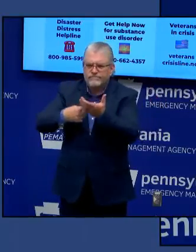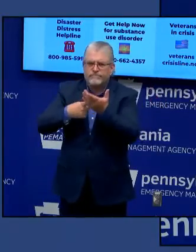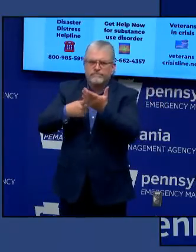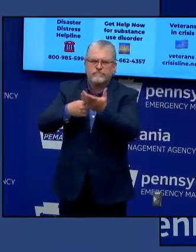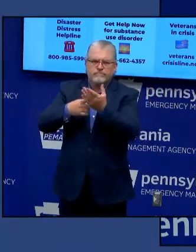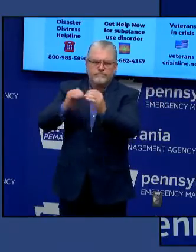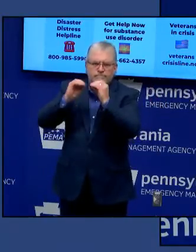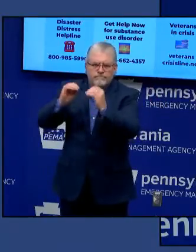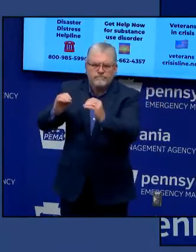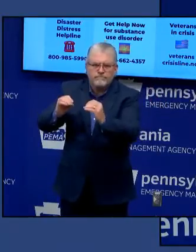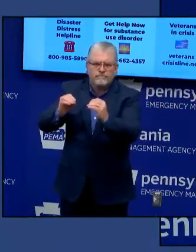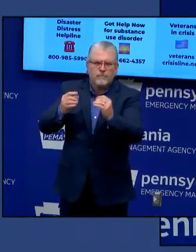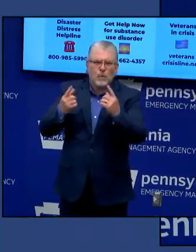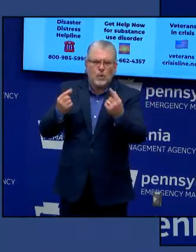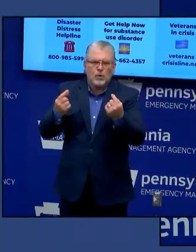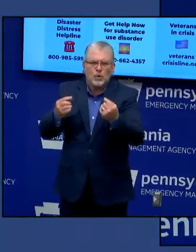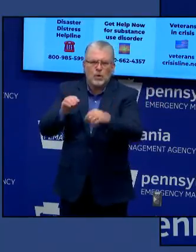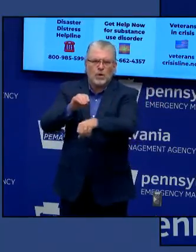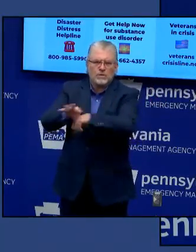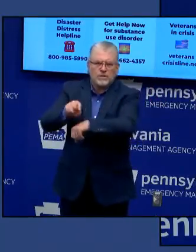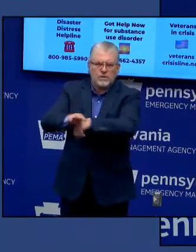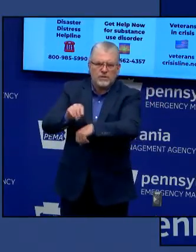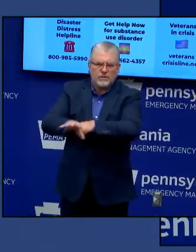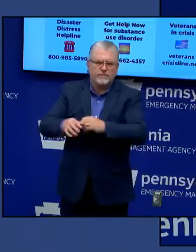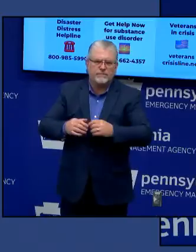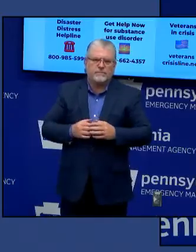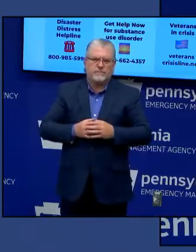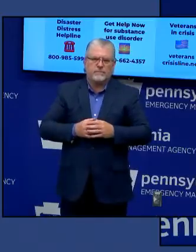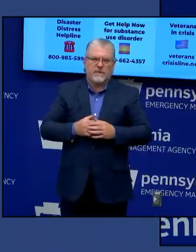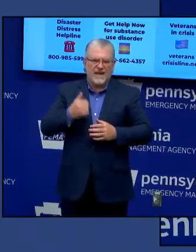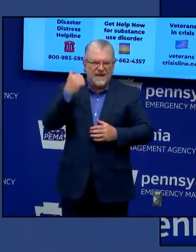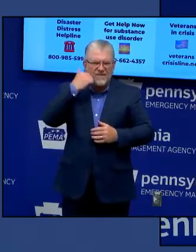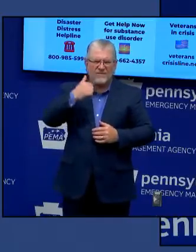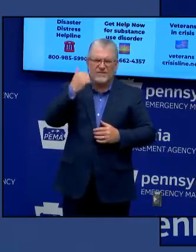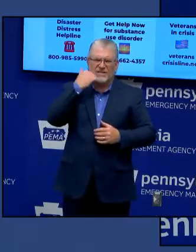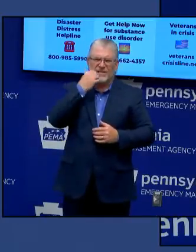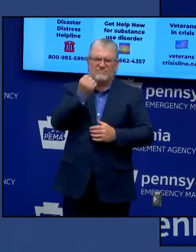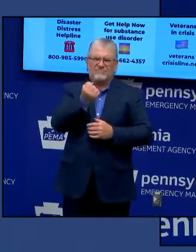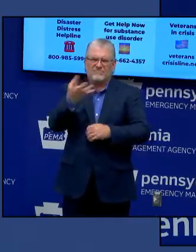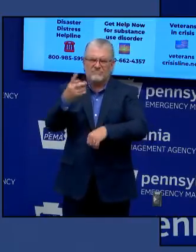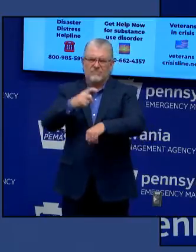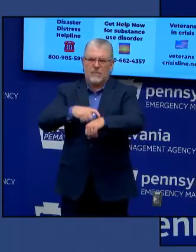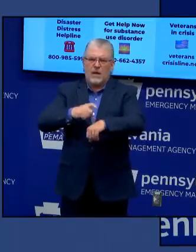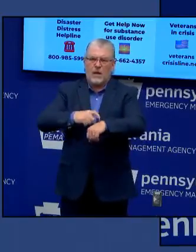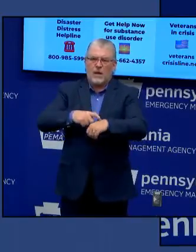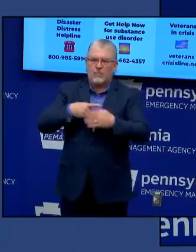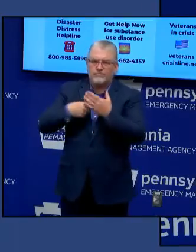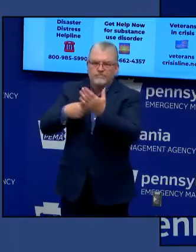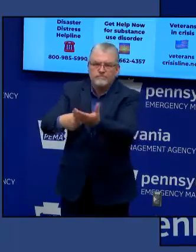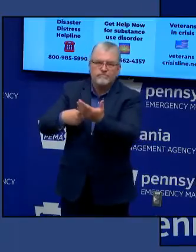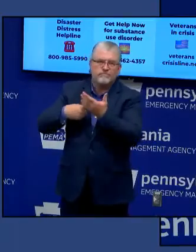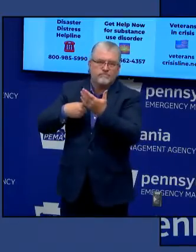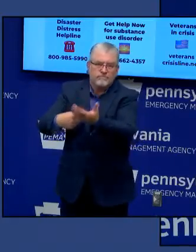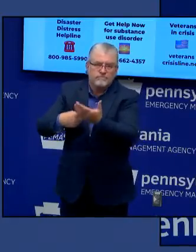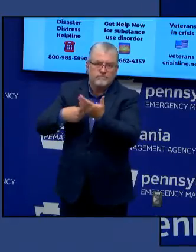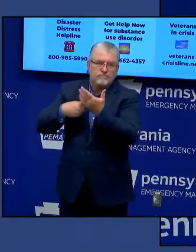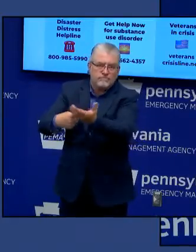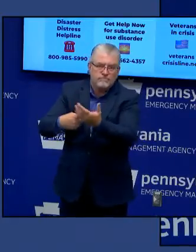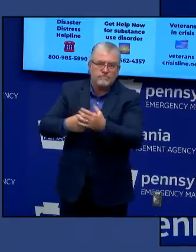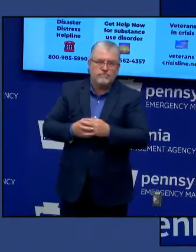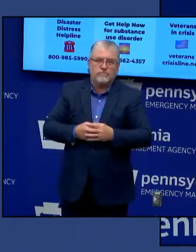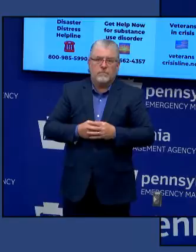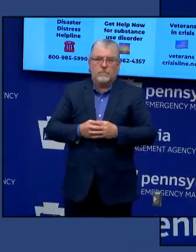We have more than daily phone calls. And so we are concentrating on that nursing home, doing everything that we can to protect